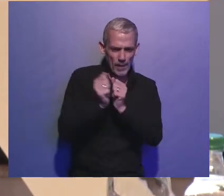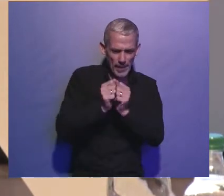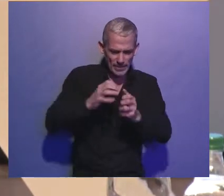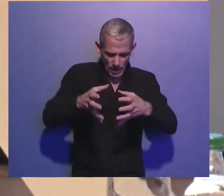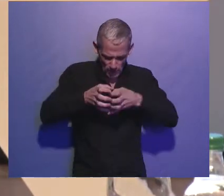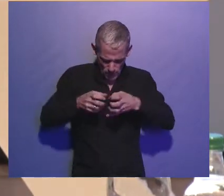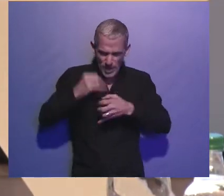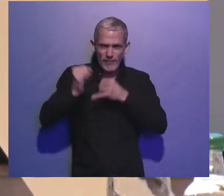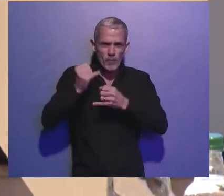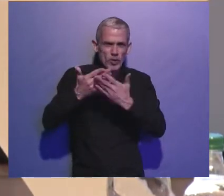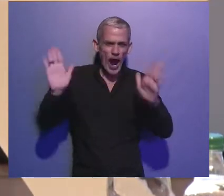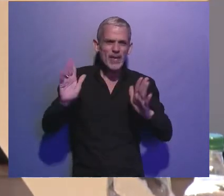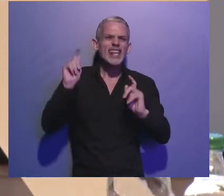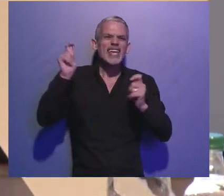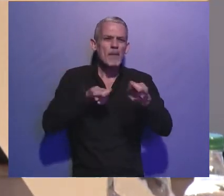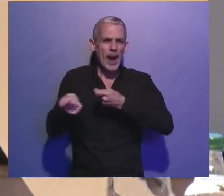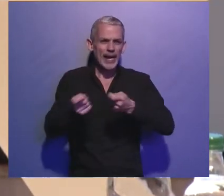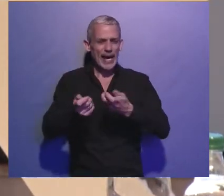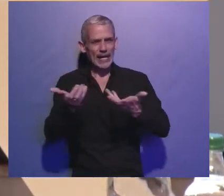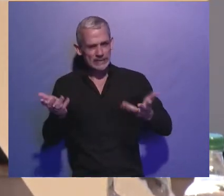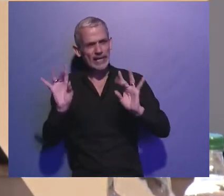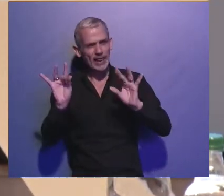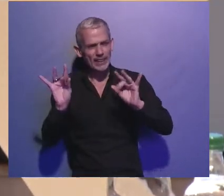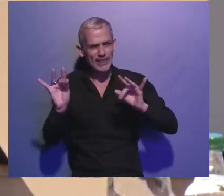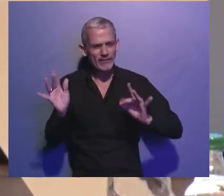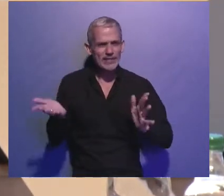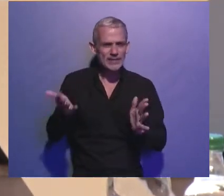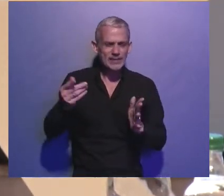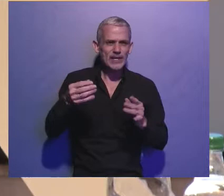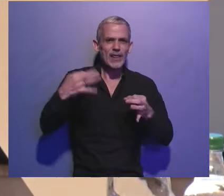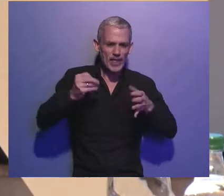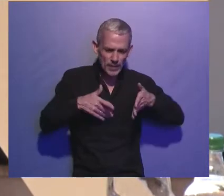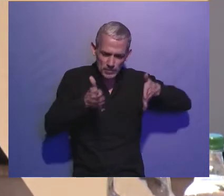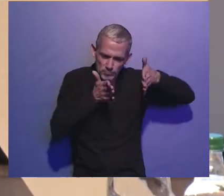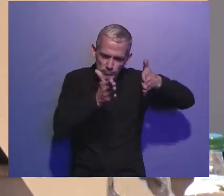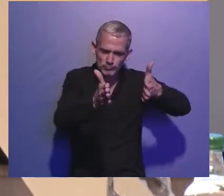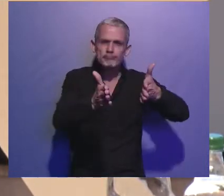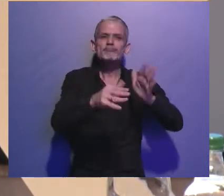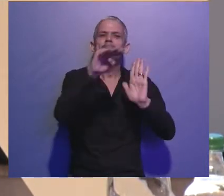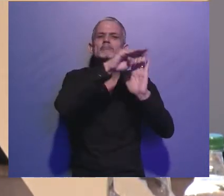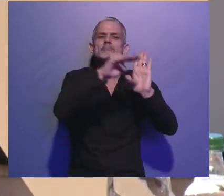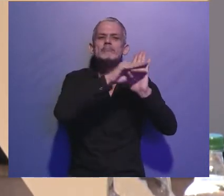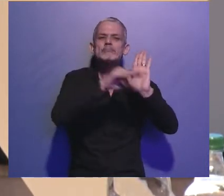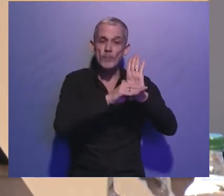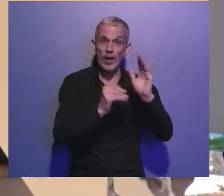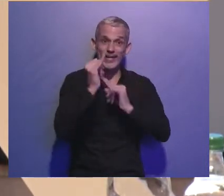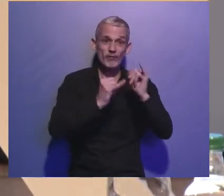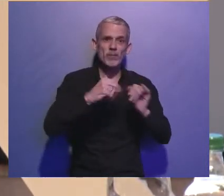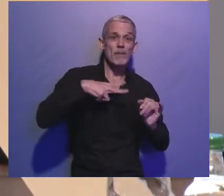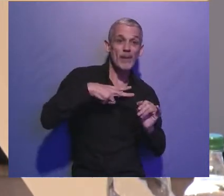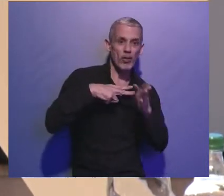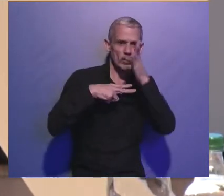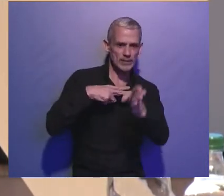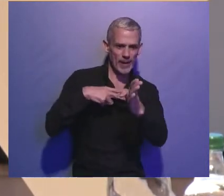our experience, geared towards establishing the rules of what should be public versus private. And smart city